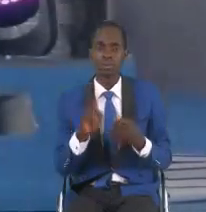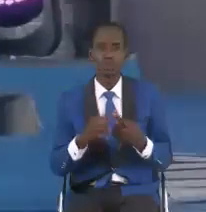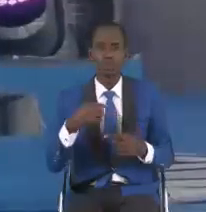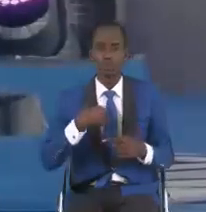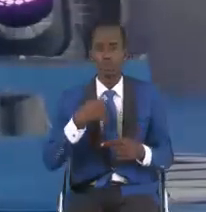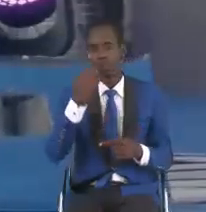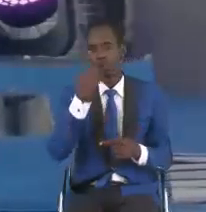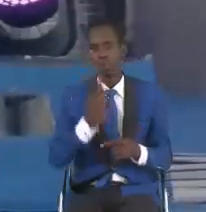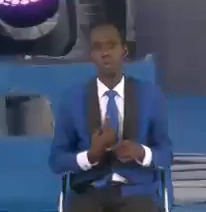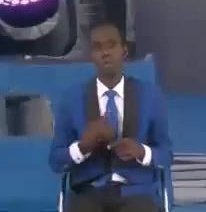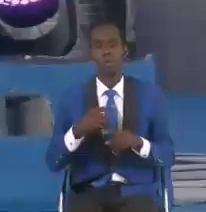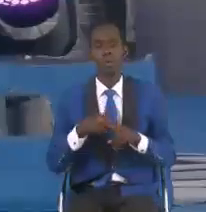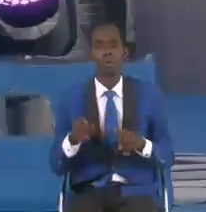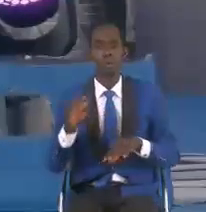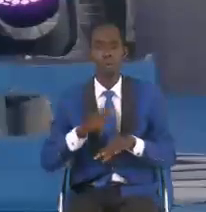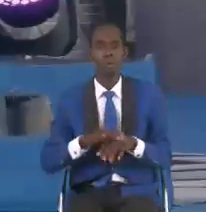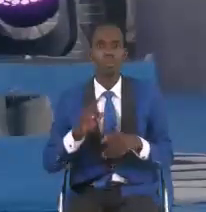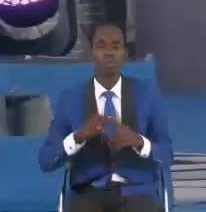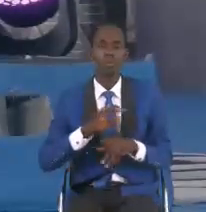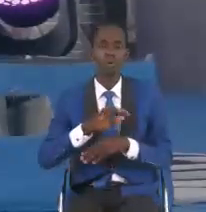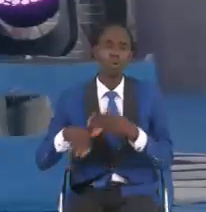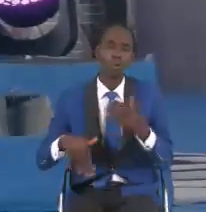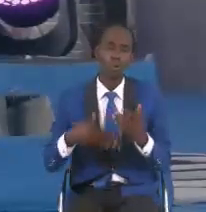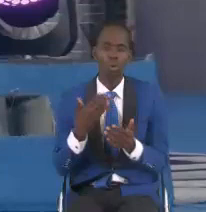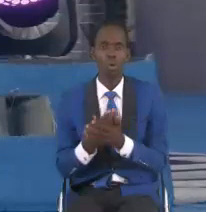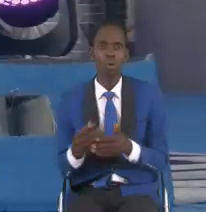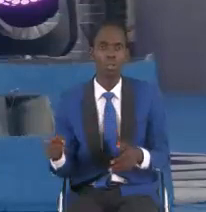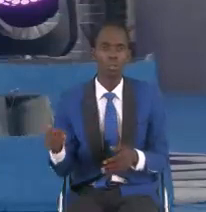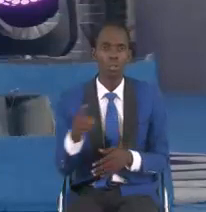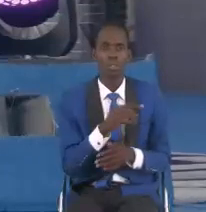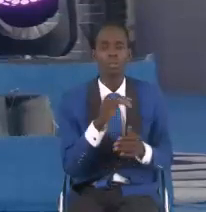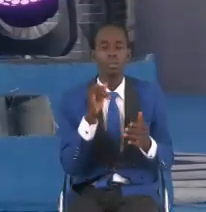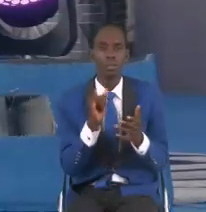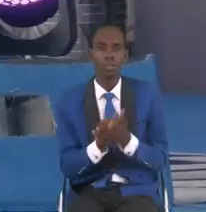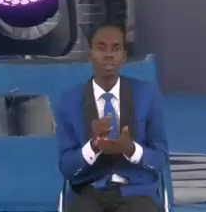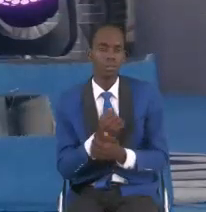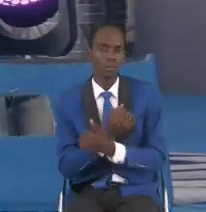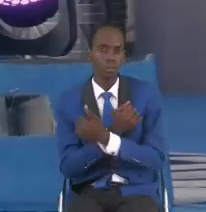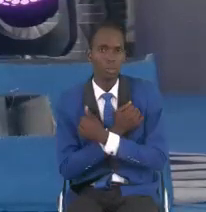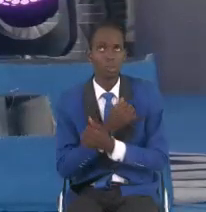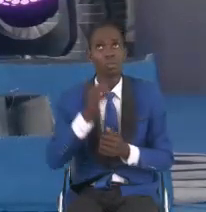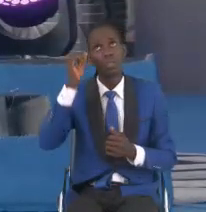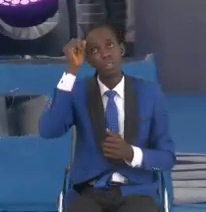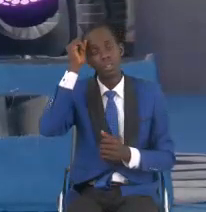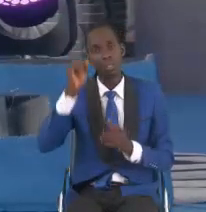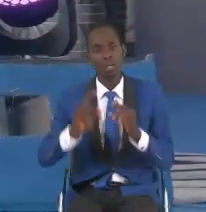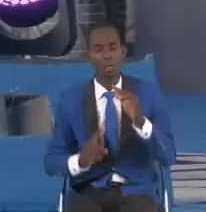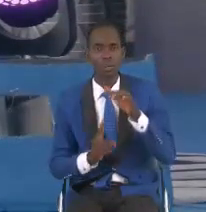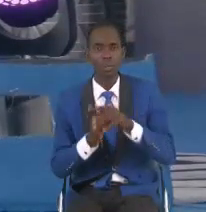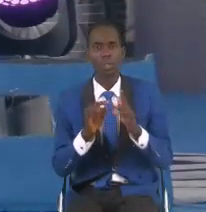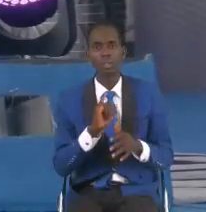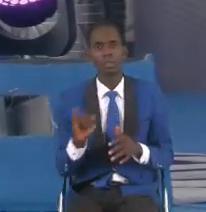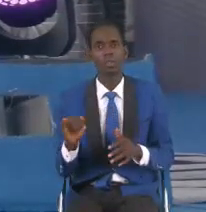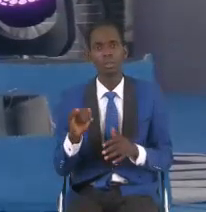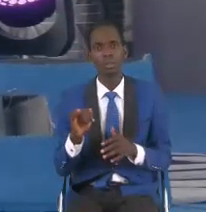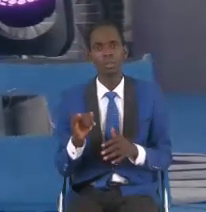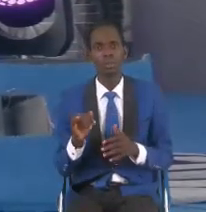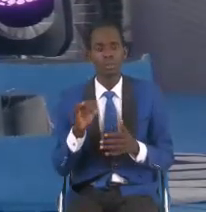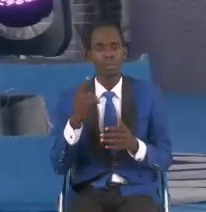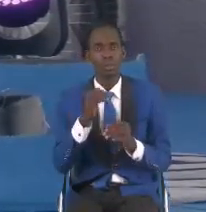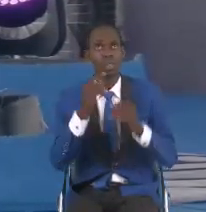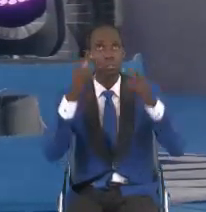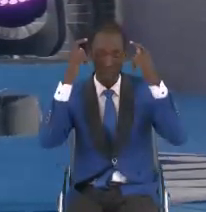but unto all them that love is appearing. A crown is waiting for